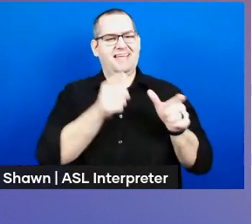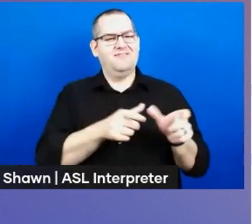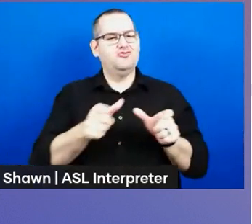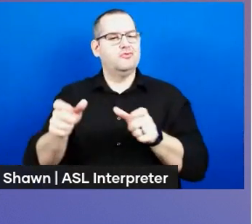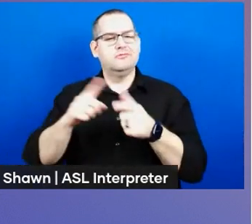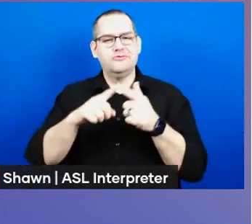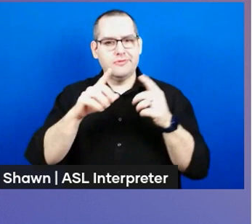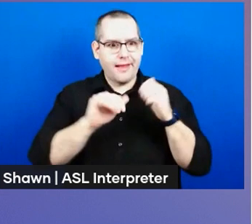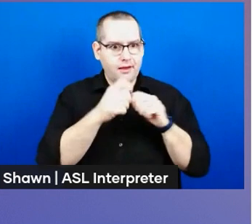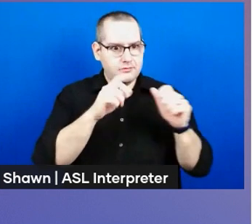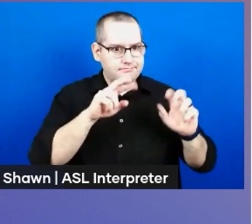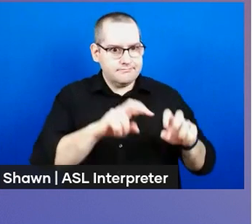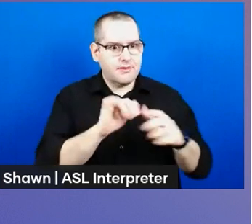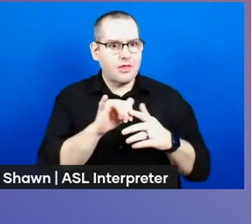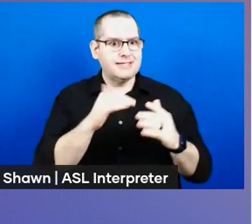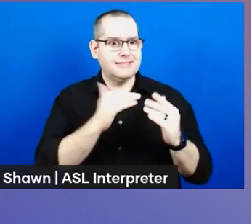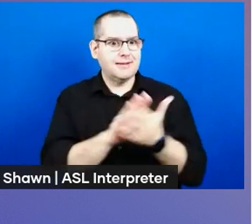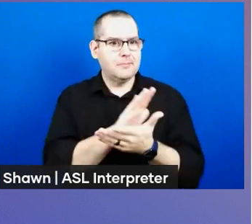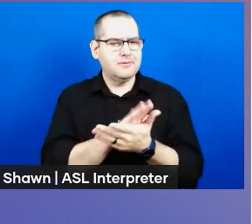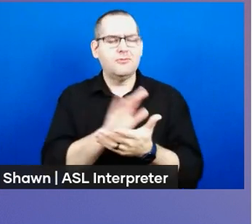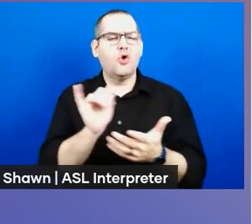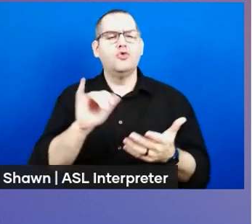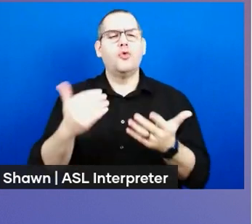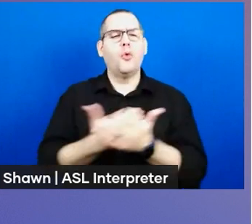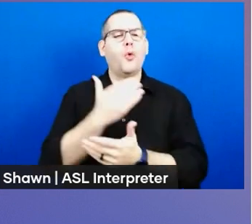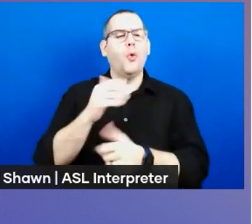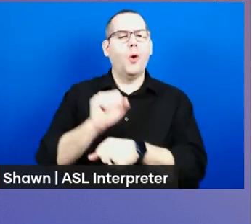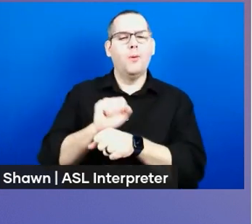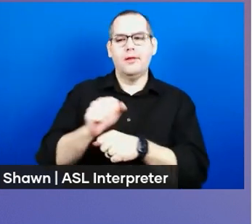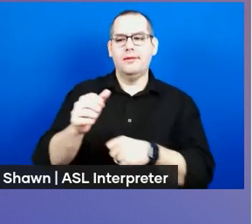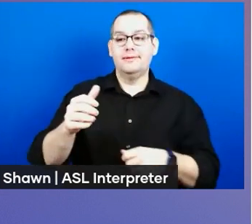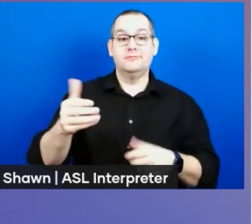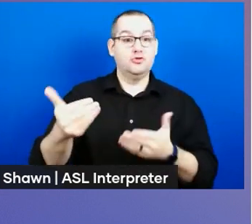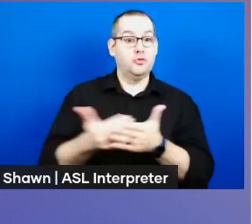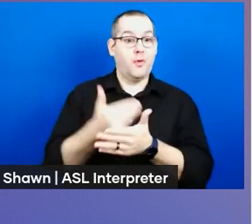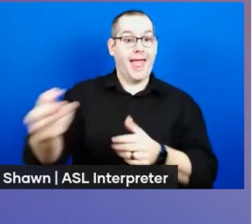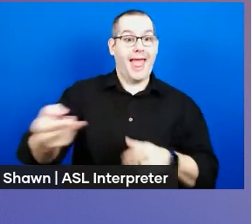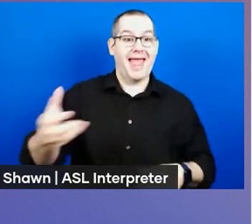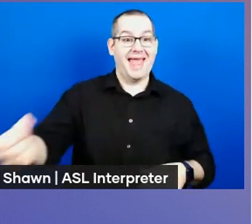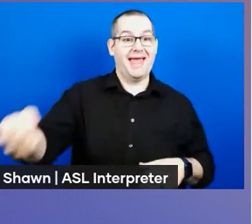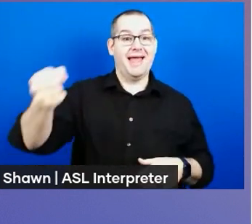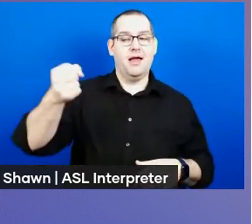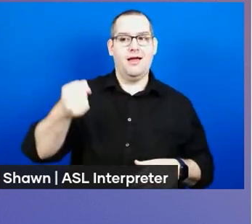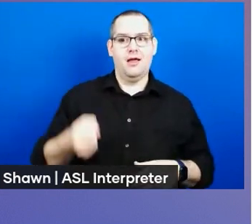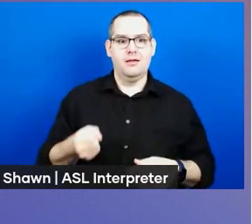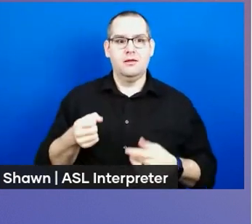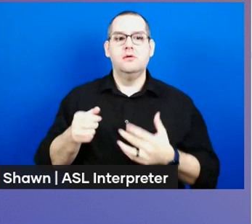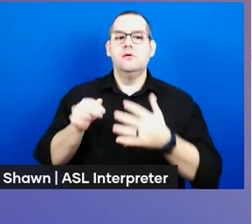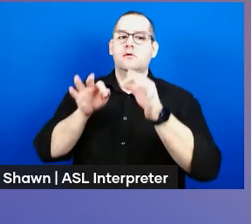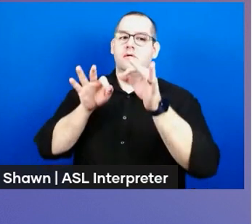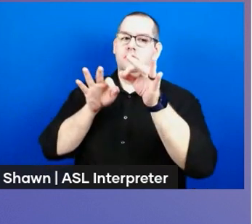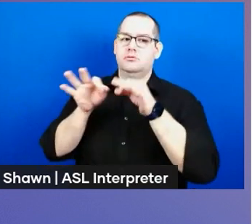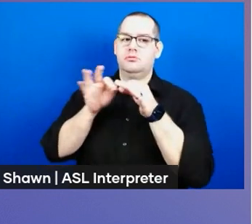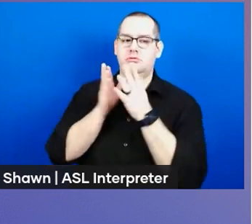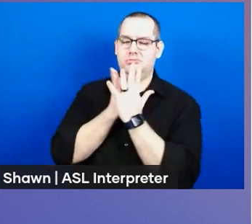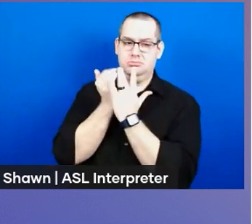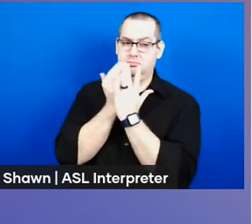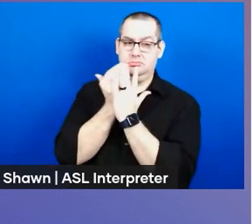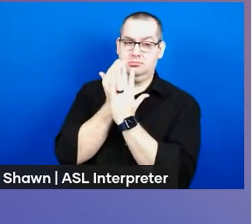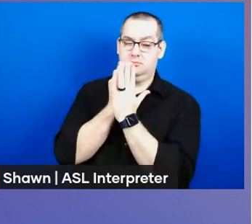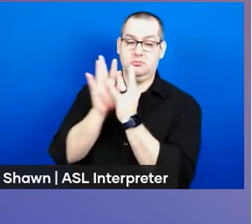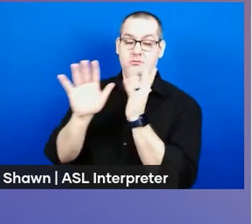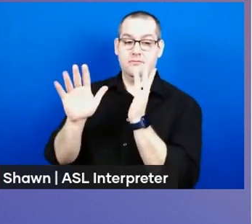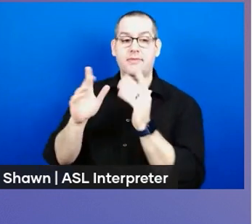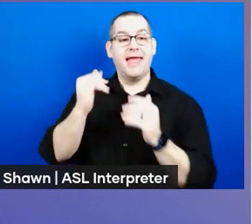documents. And then also onboarding new employees is difficult. Like when a new employee joins, they have to understand all of the intricacies of this process. If